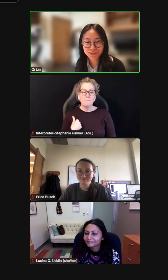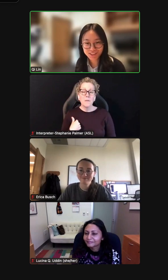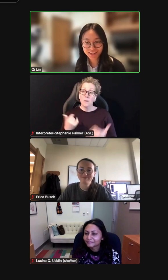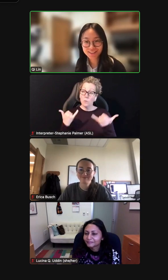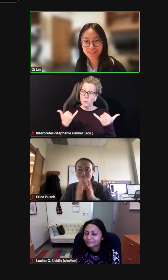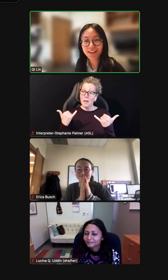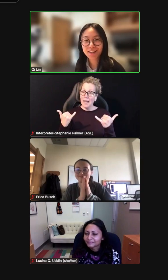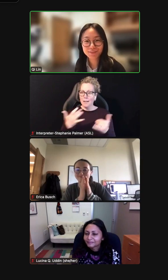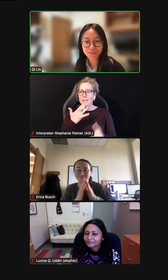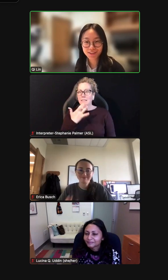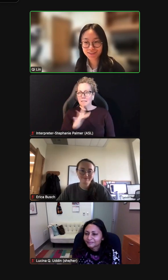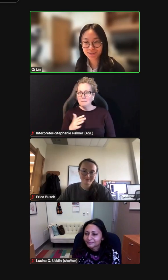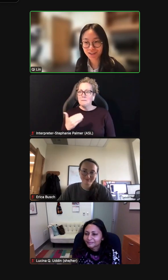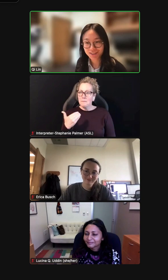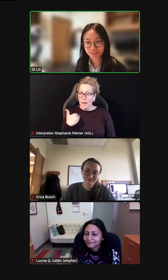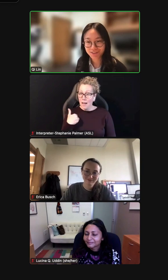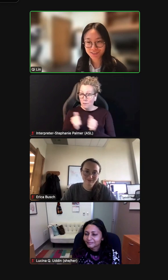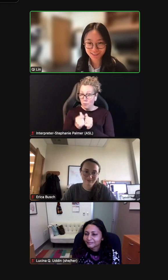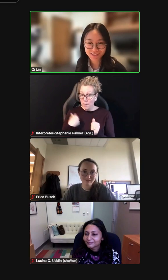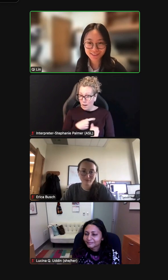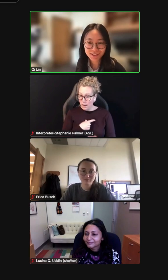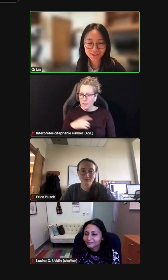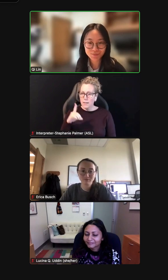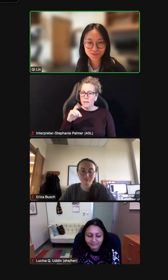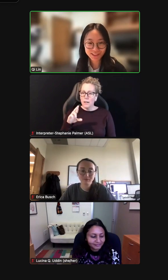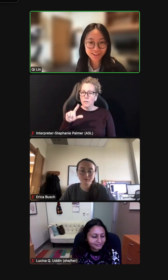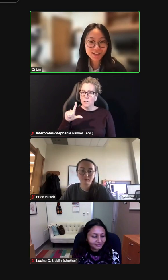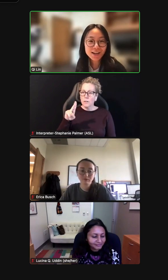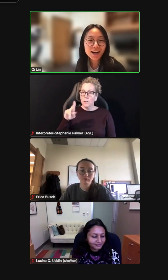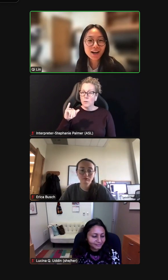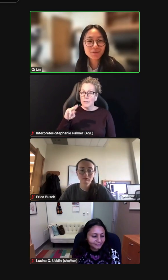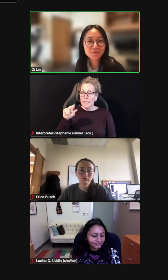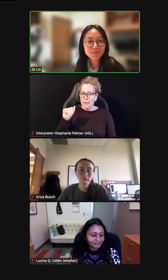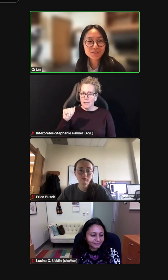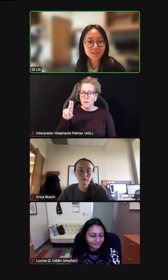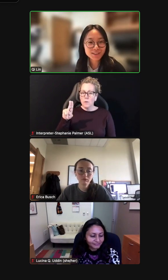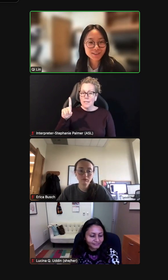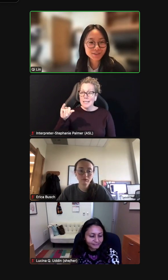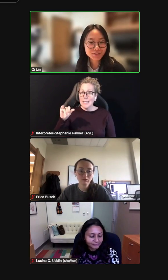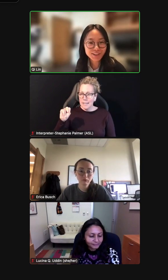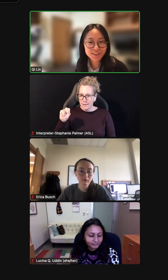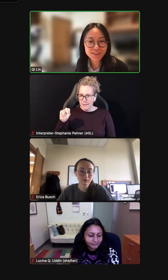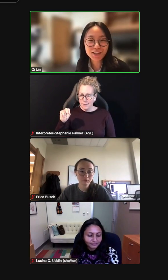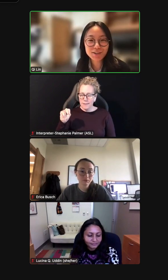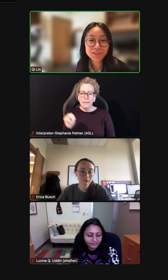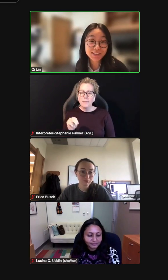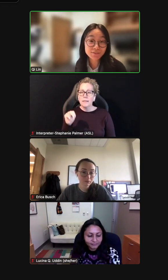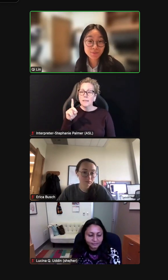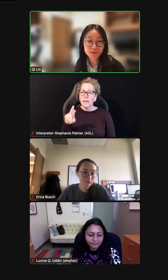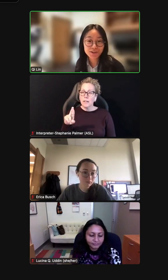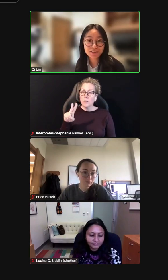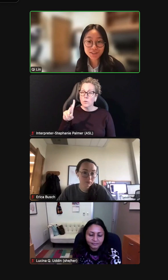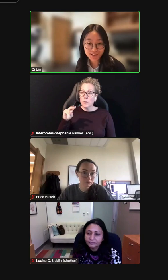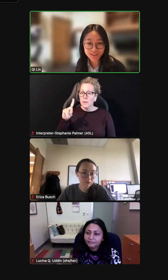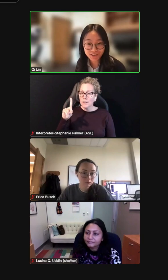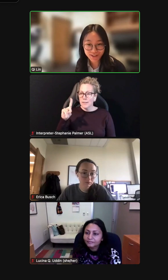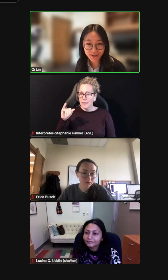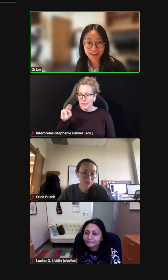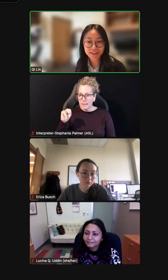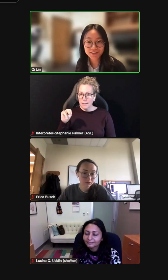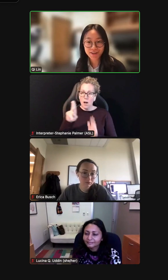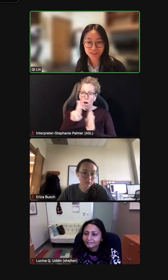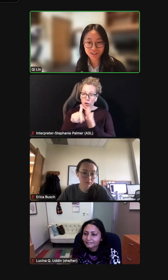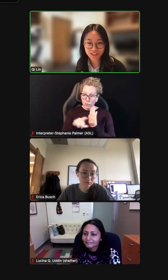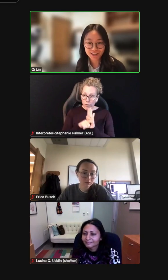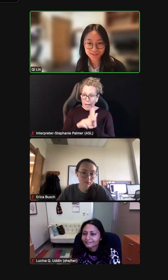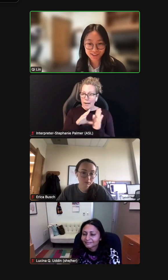very fortunate to have with us Dr. Lucina Uddin. Dr. Uddin received both her undergrad degree